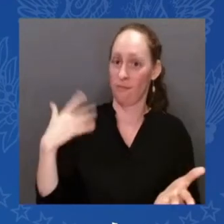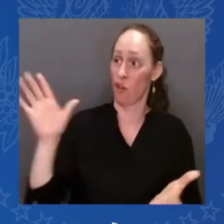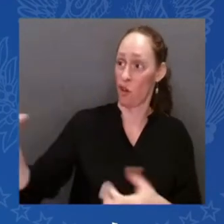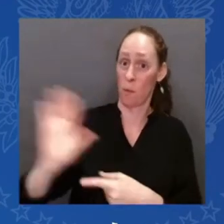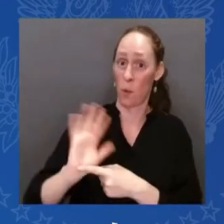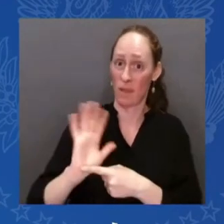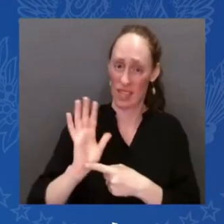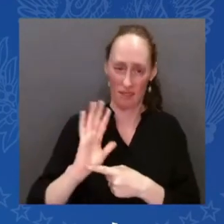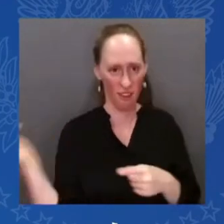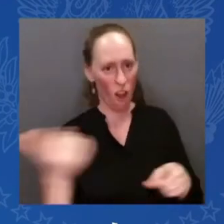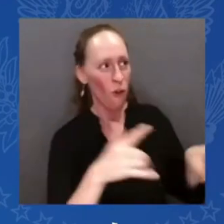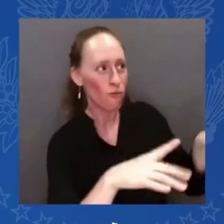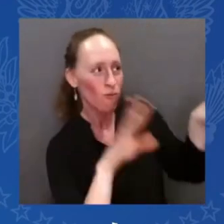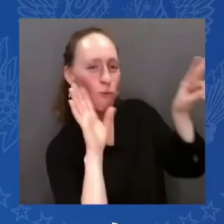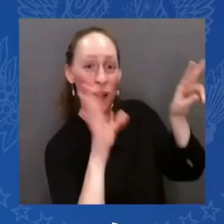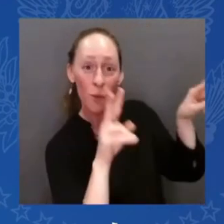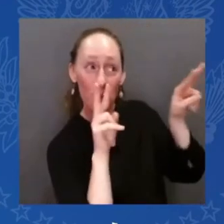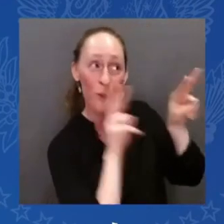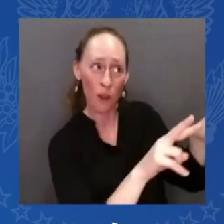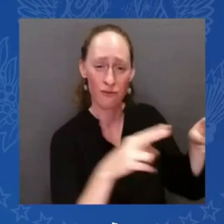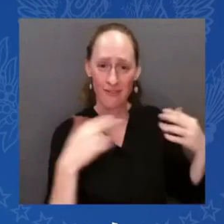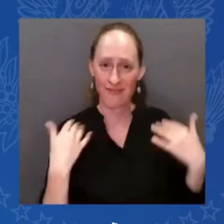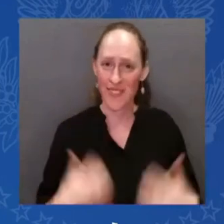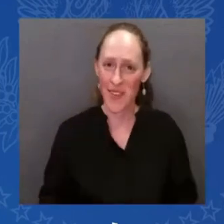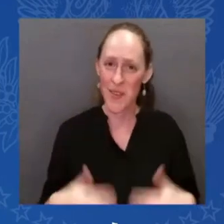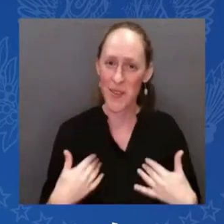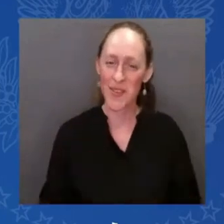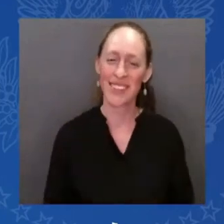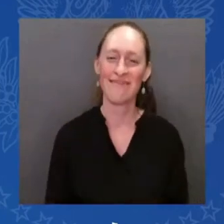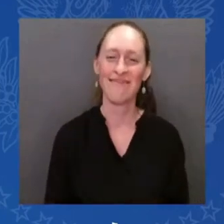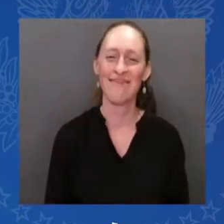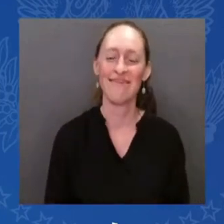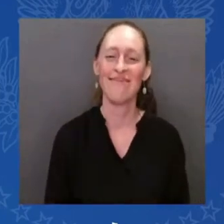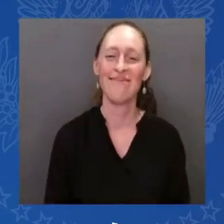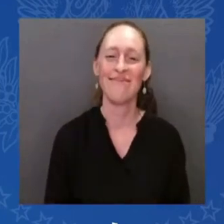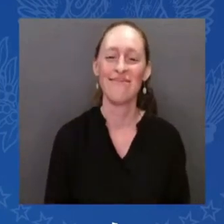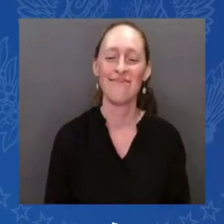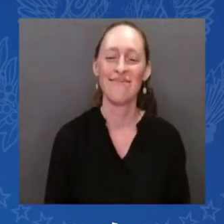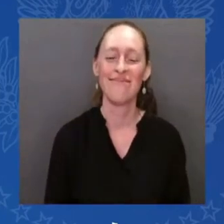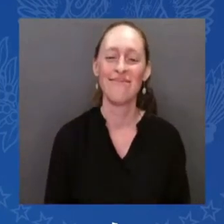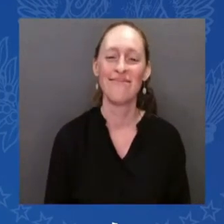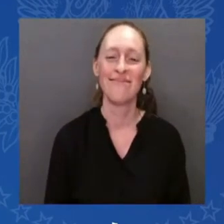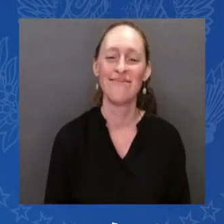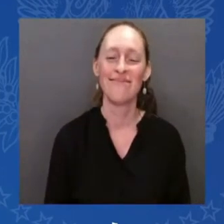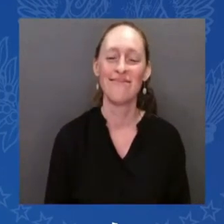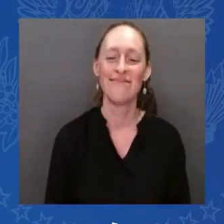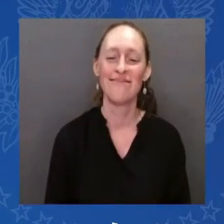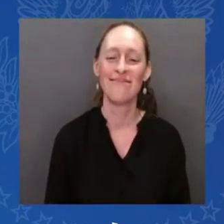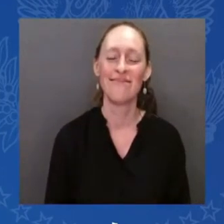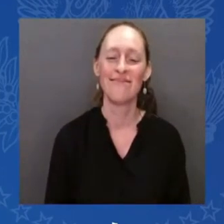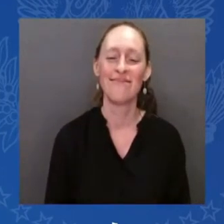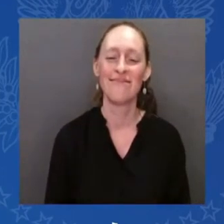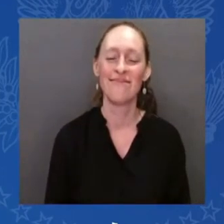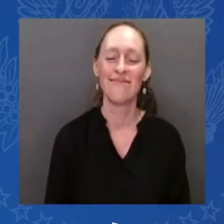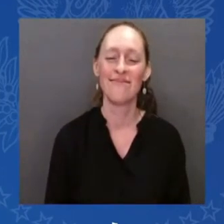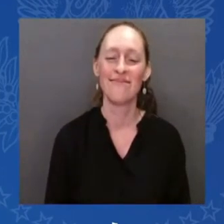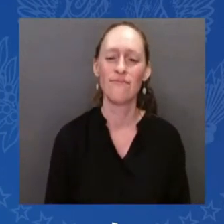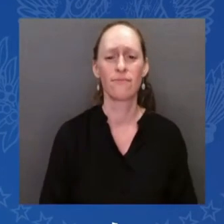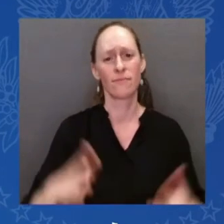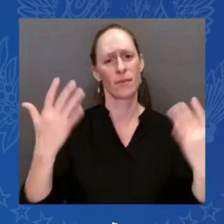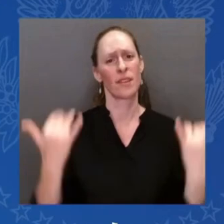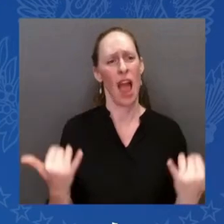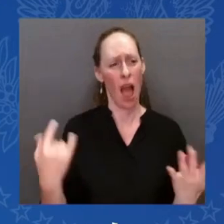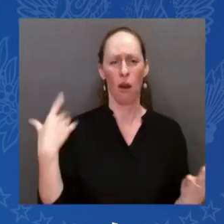When we fight for what we believe in, when we embrace what makes us unique, what makes us stand out, the